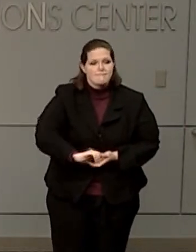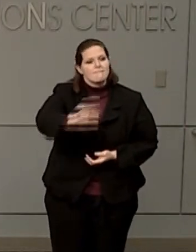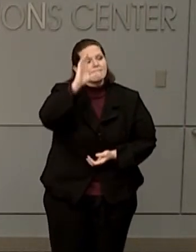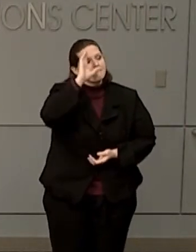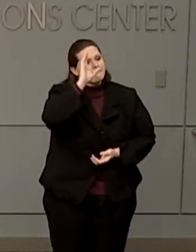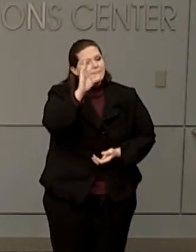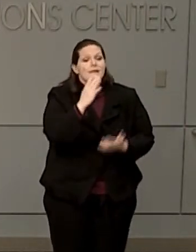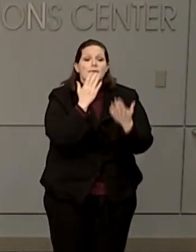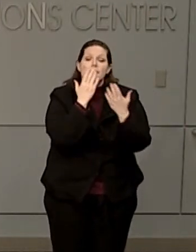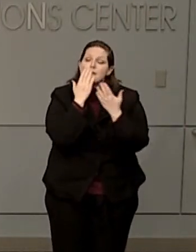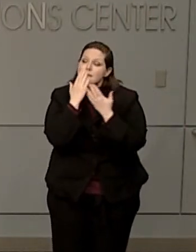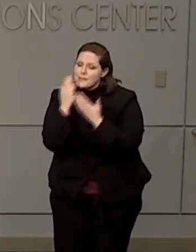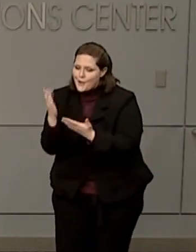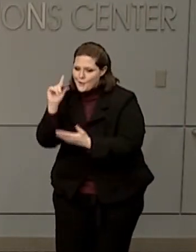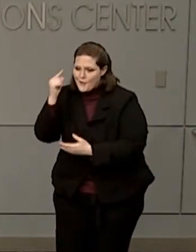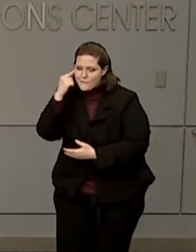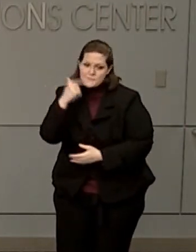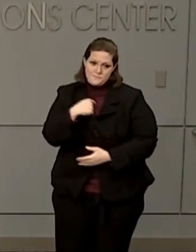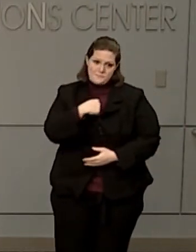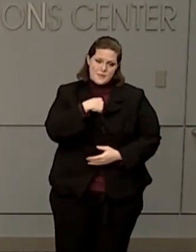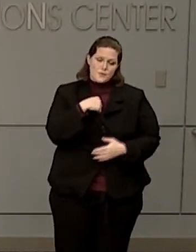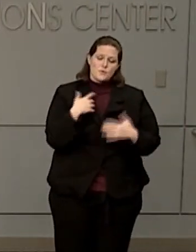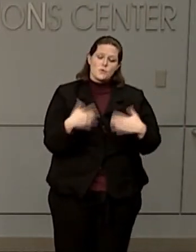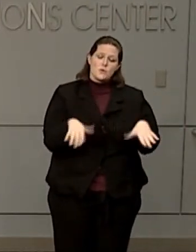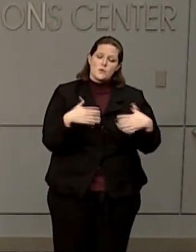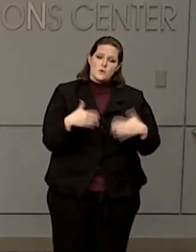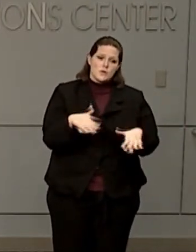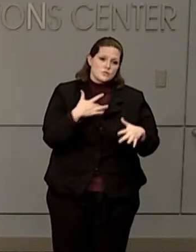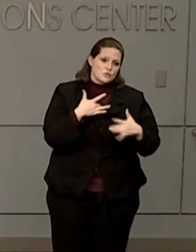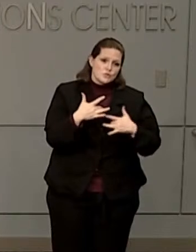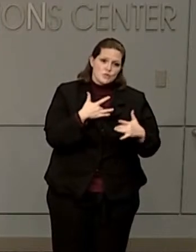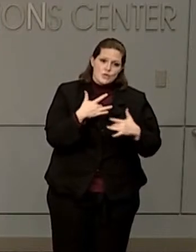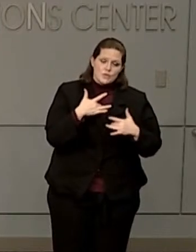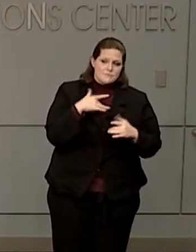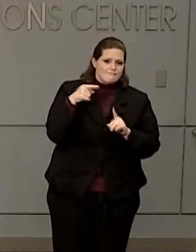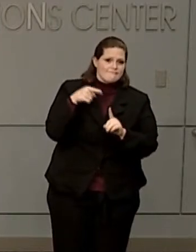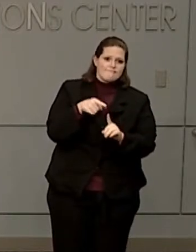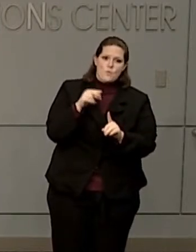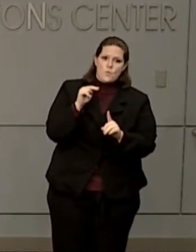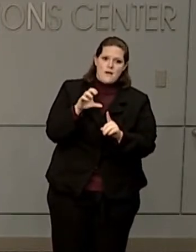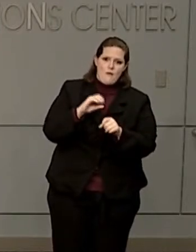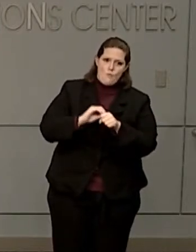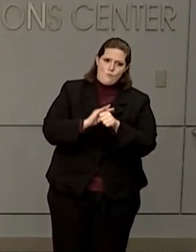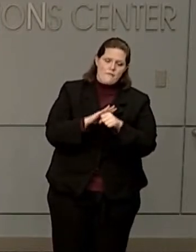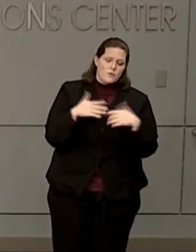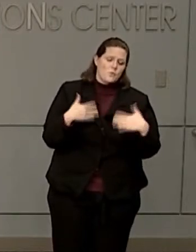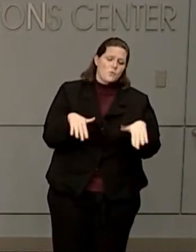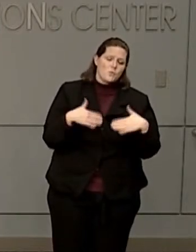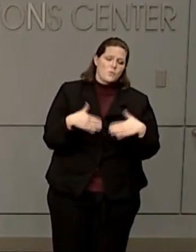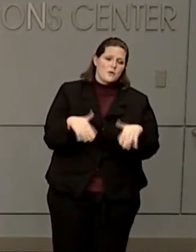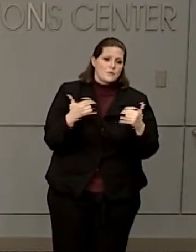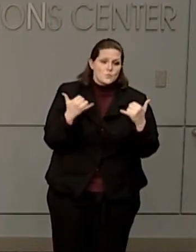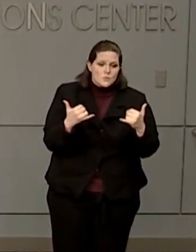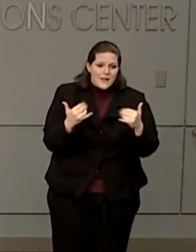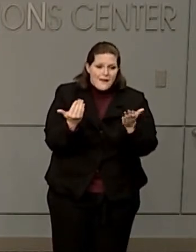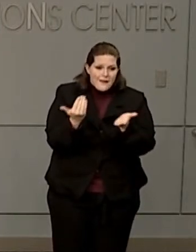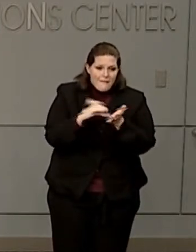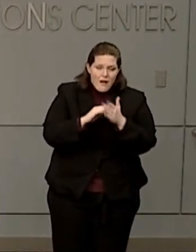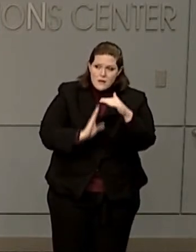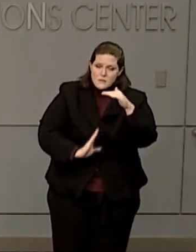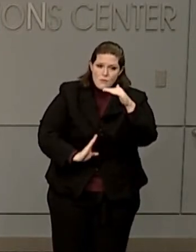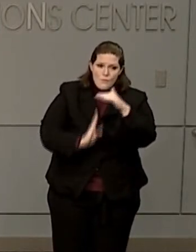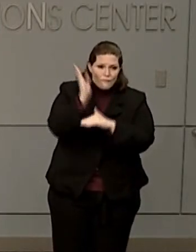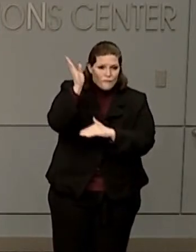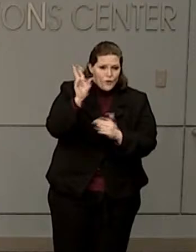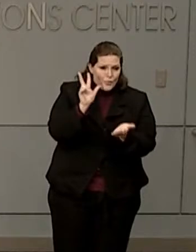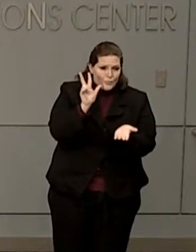Thank you, Governor. I am concerned about where we are as a state. Today, we once again surpassed 3,000